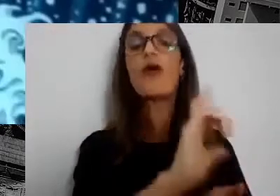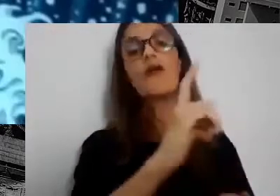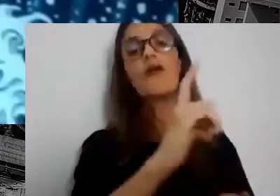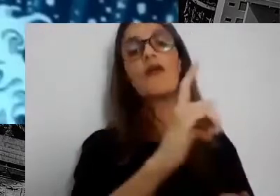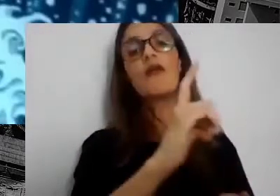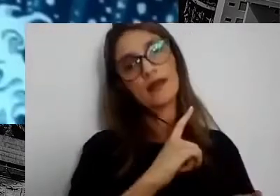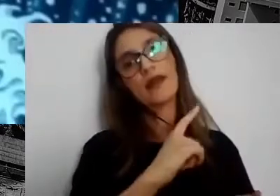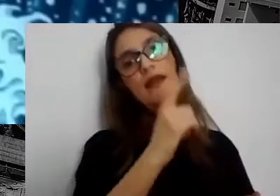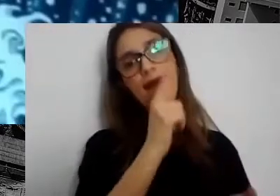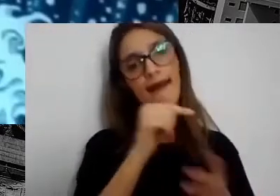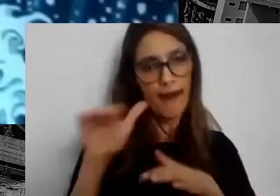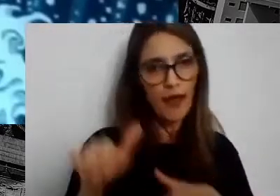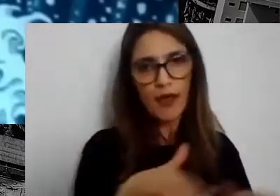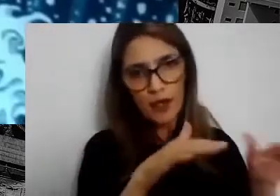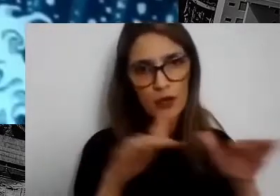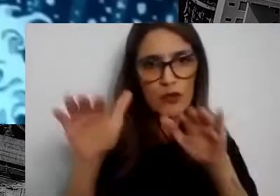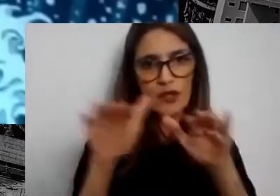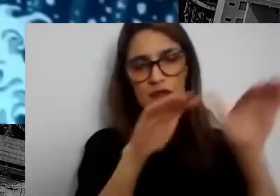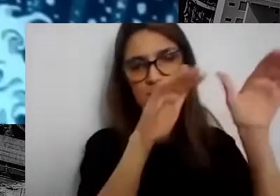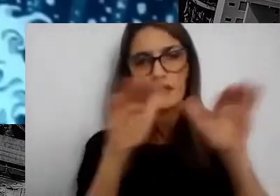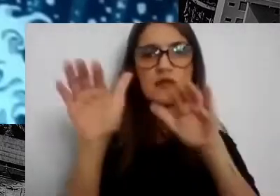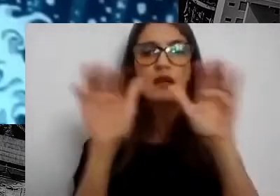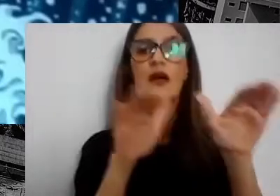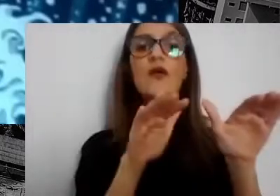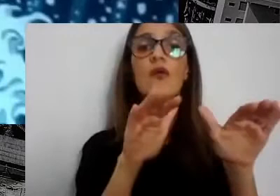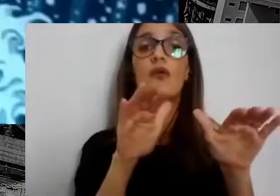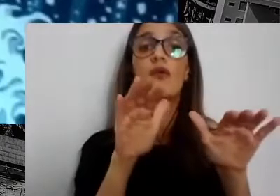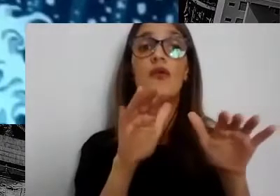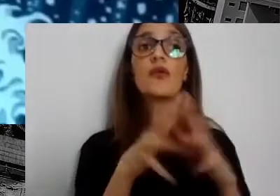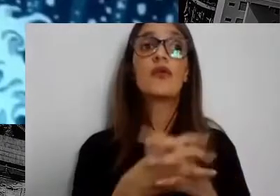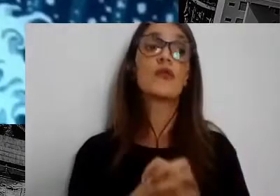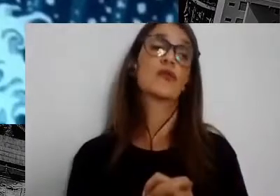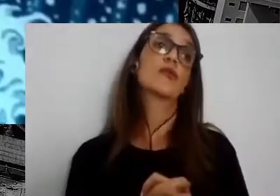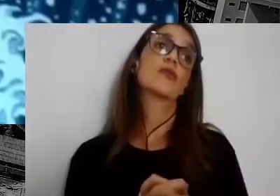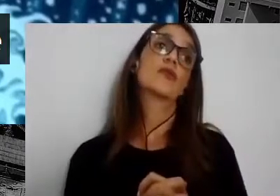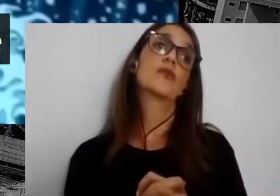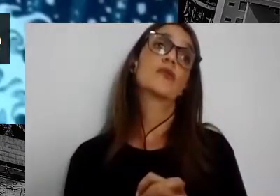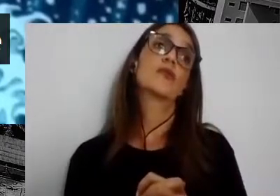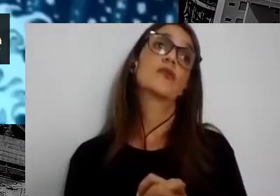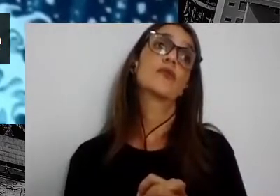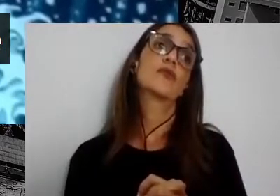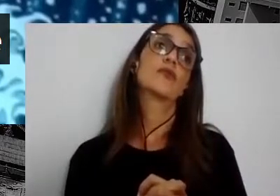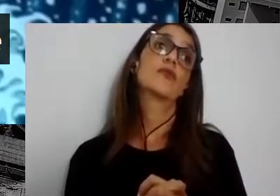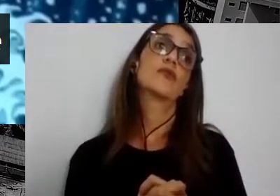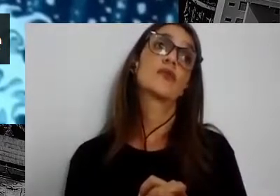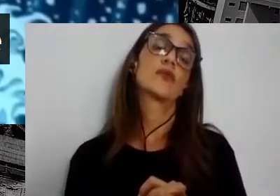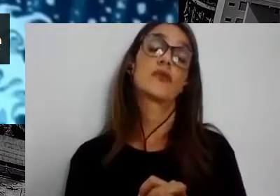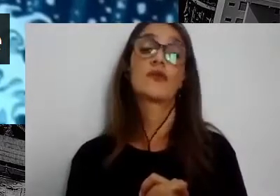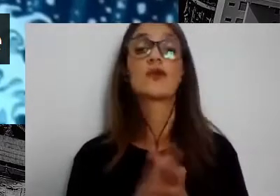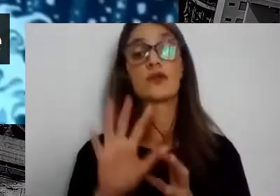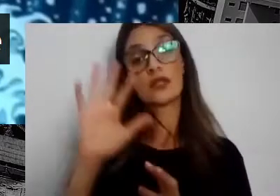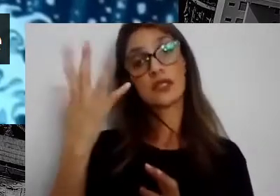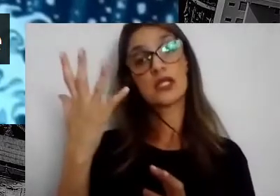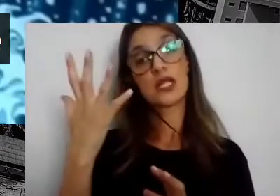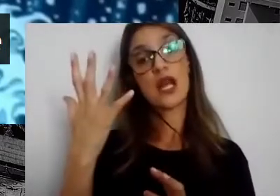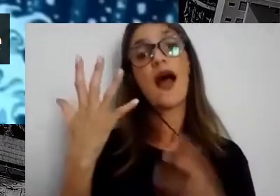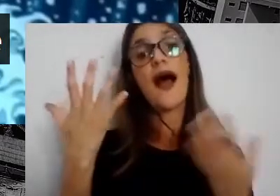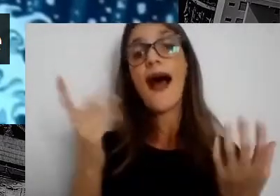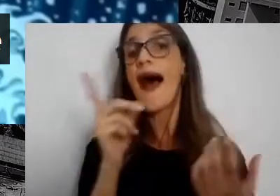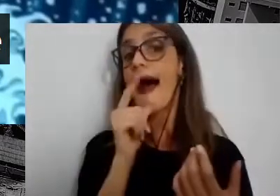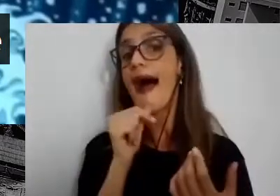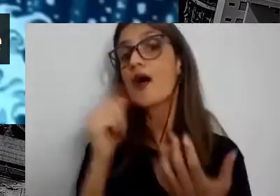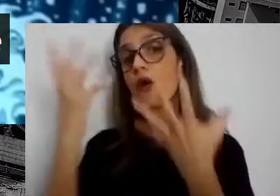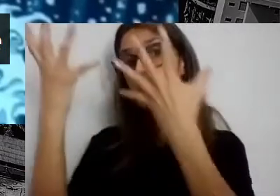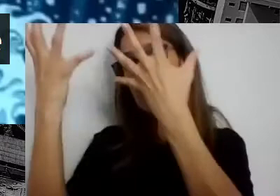created may also filter polluted runoff and give you a water quality benefit. And then also, since it's a contiguous